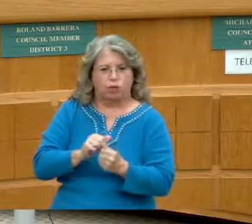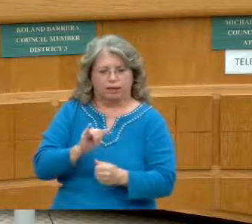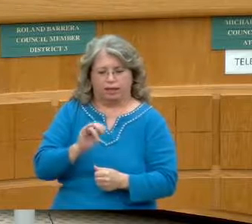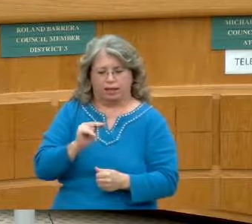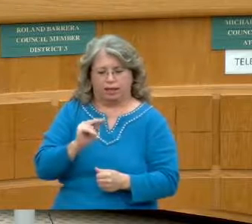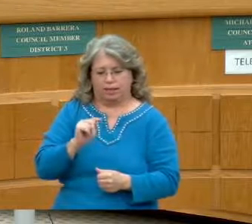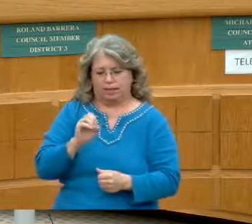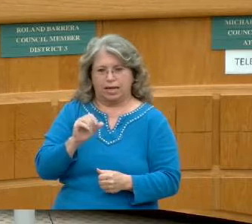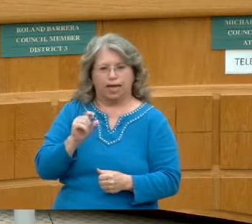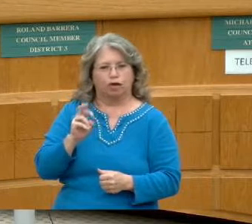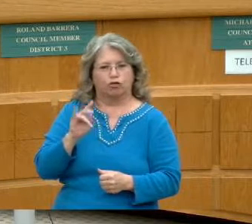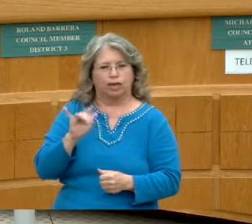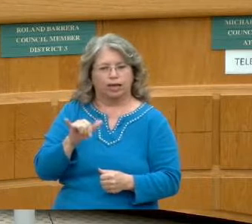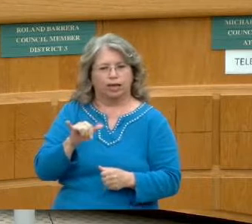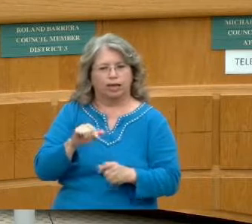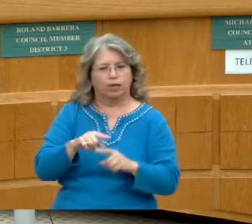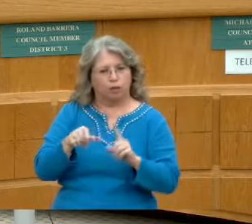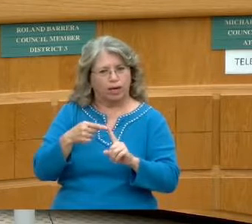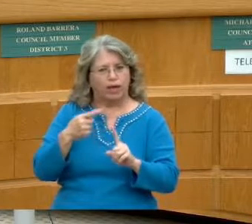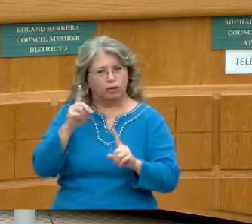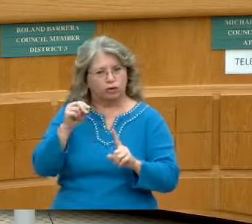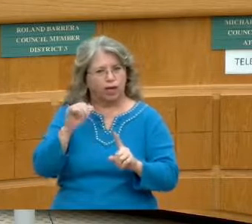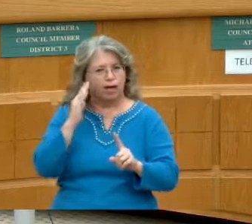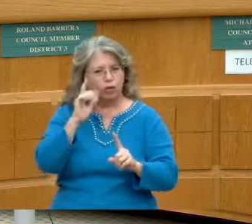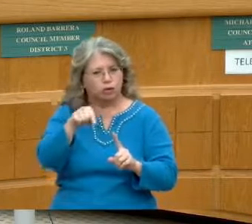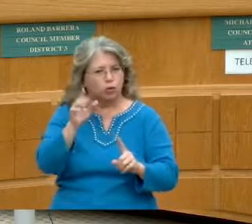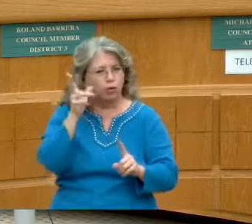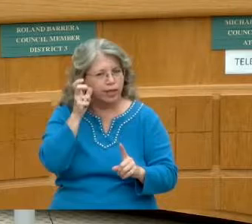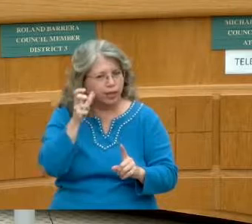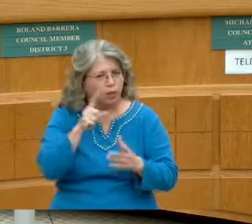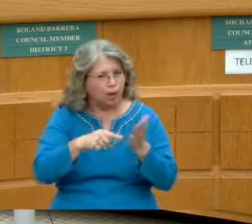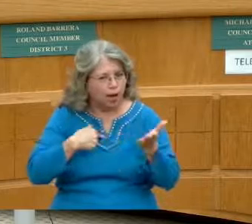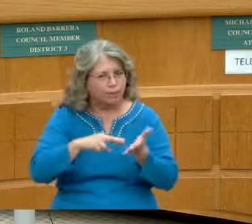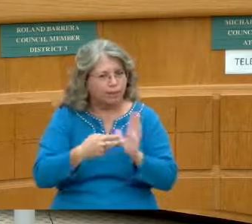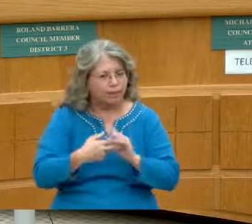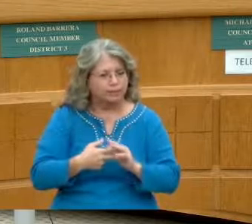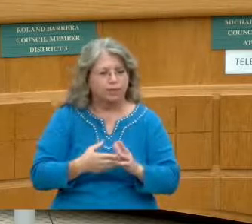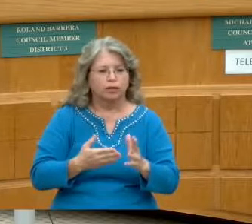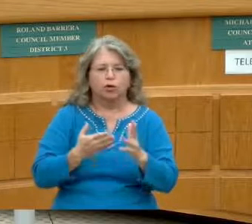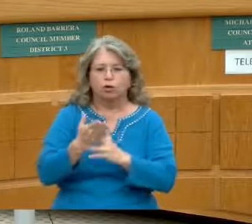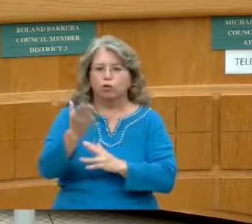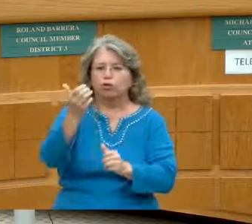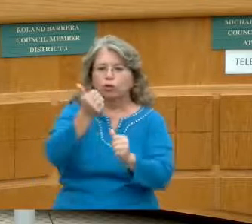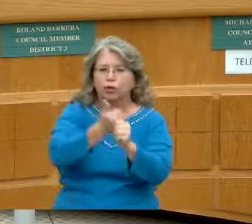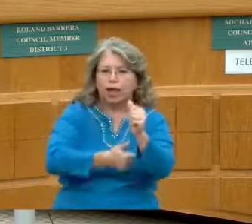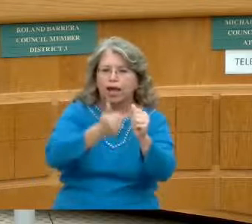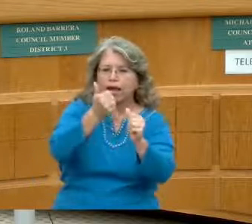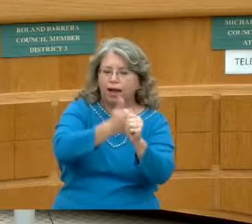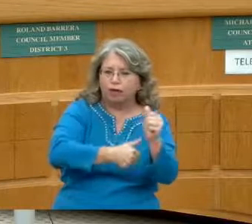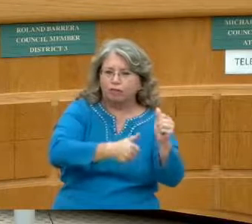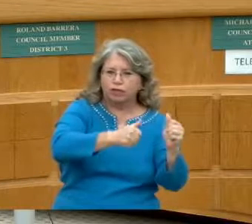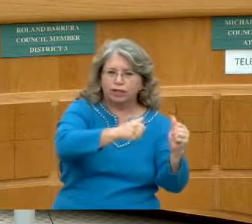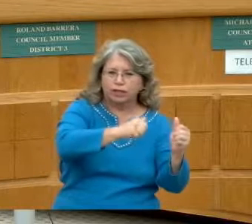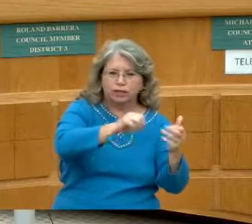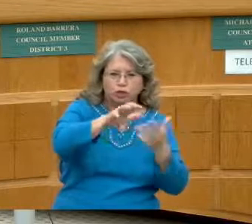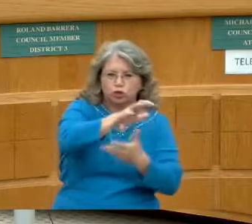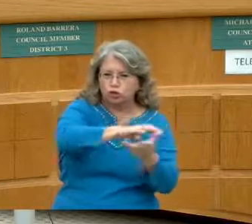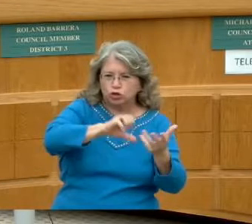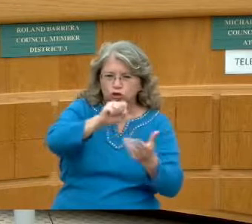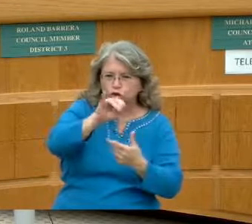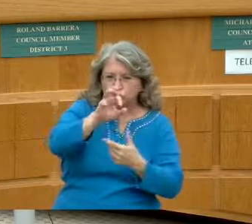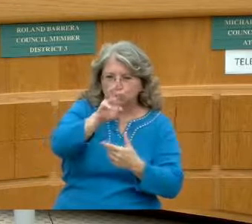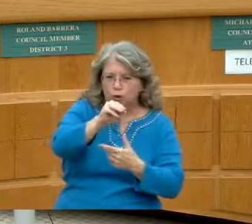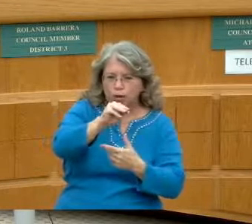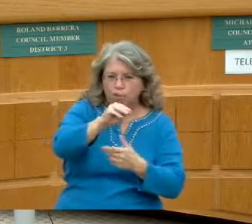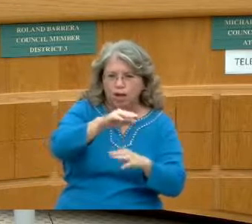the way that it's meant, and that is this: through every storm, on the backside of that storm, there